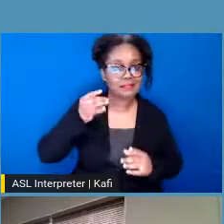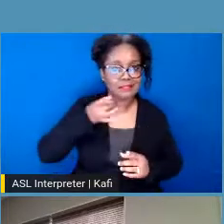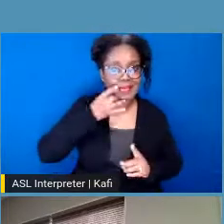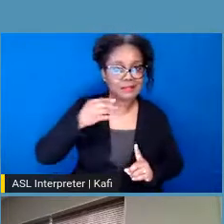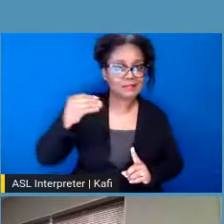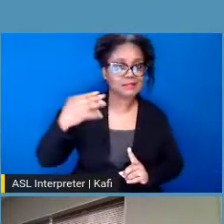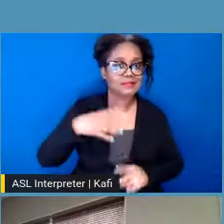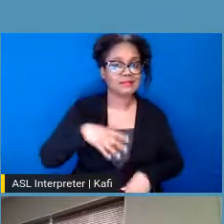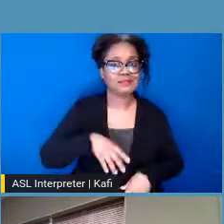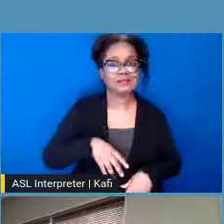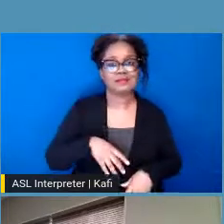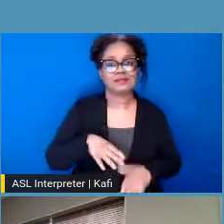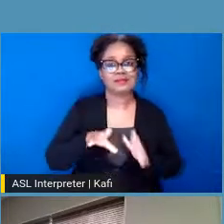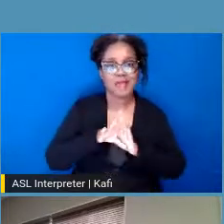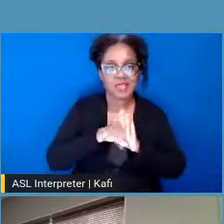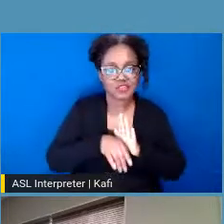but